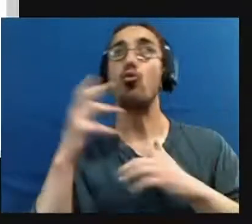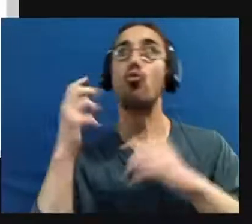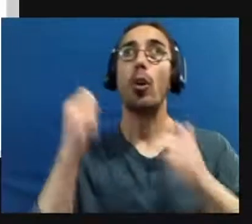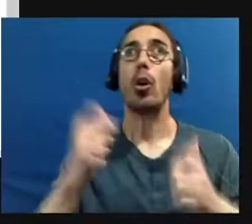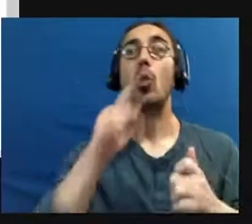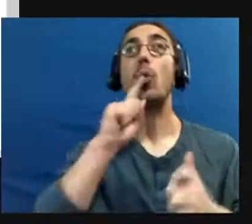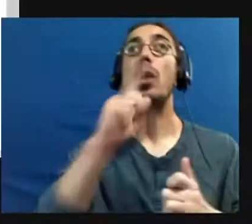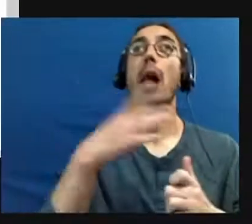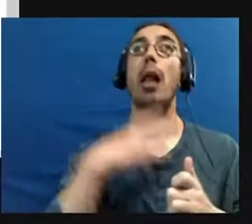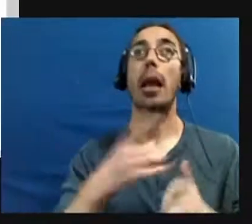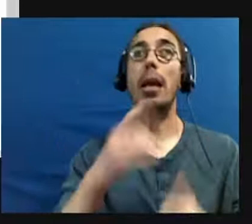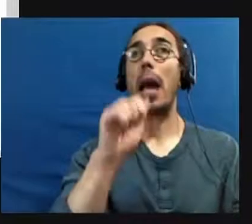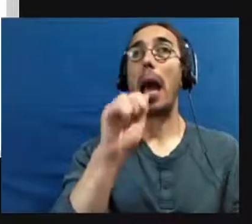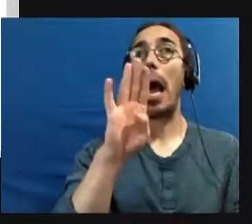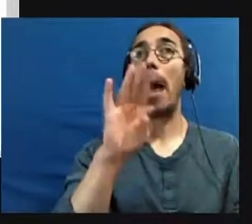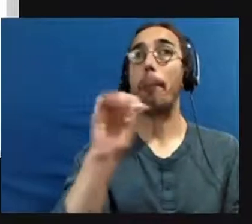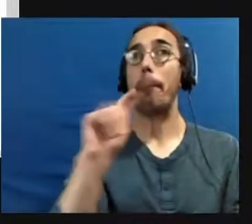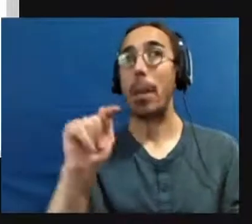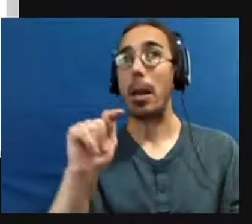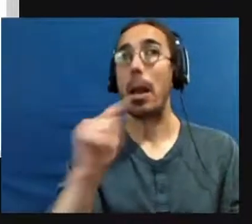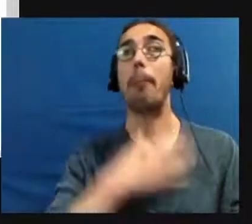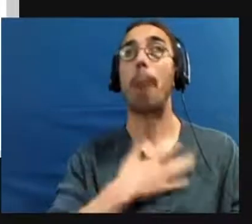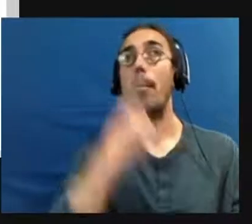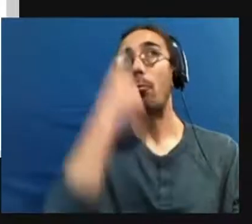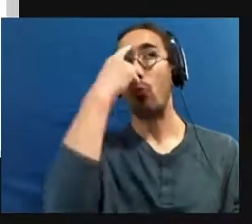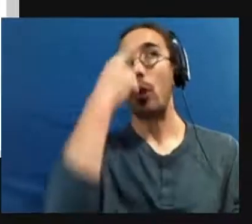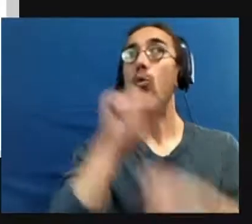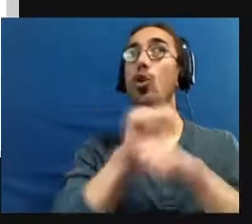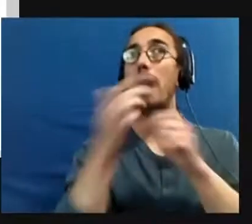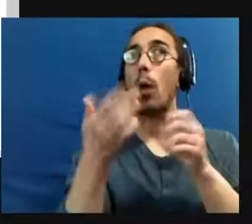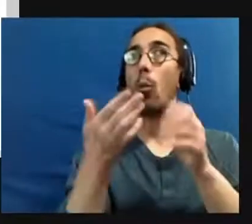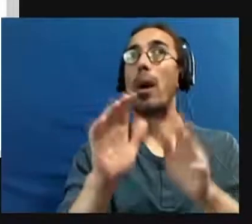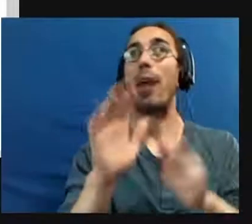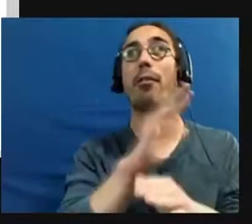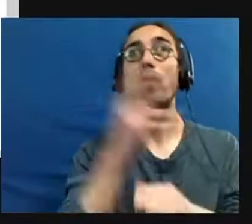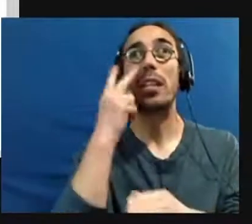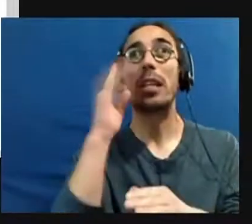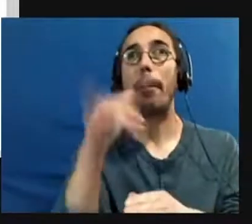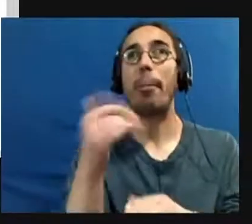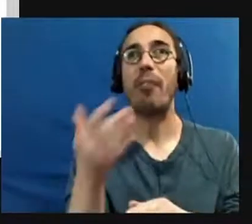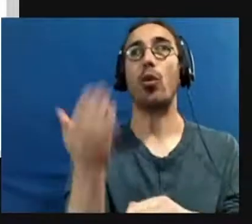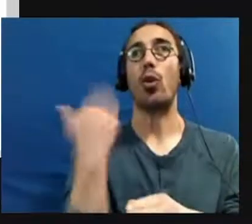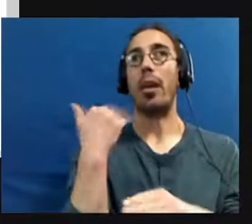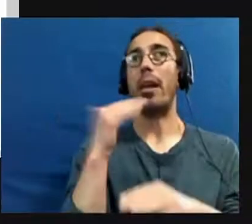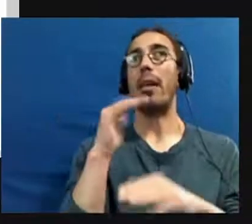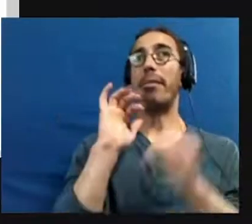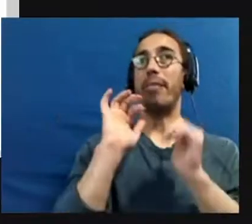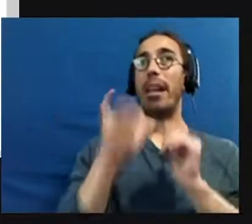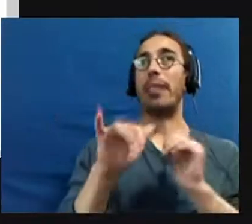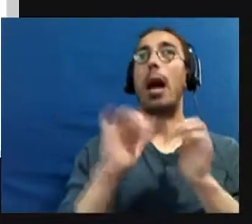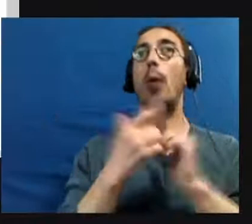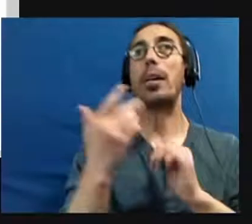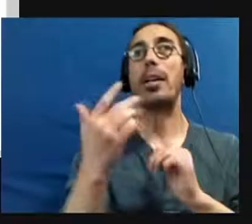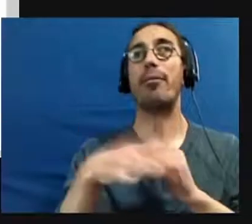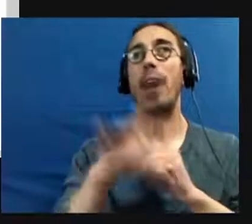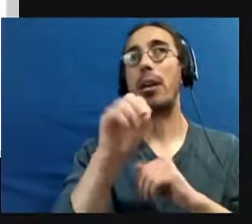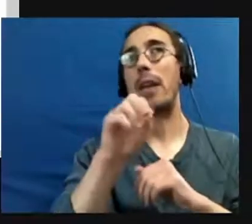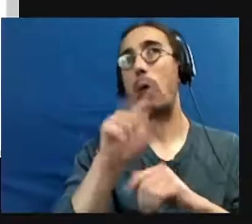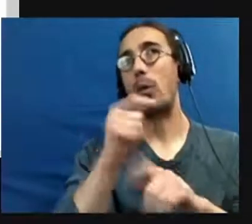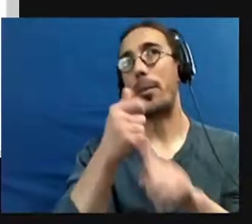to Abed. My brain works this way. I've never felt so seen before. And that's how he discovered his own diagnosis.